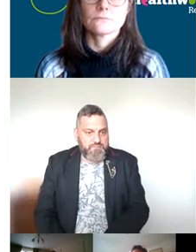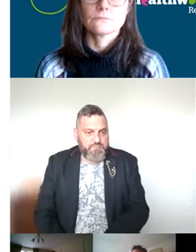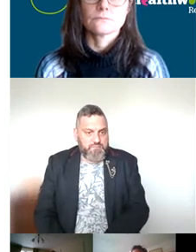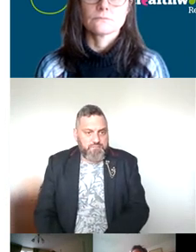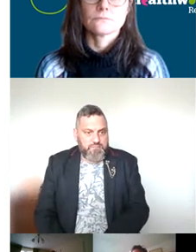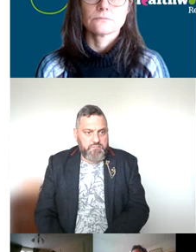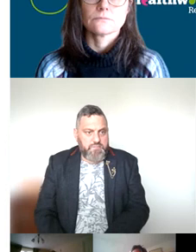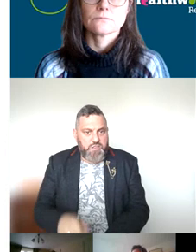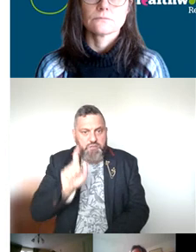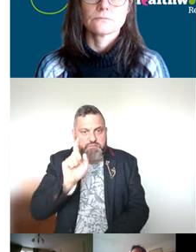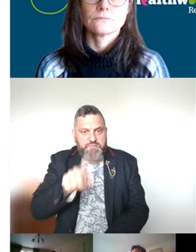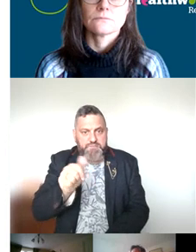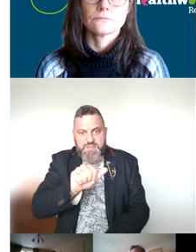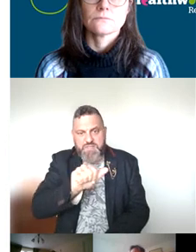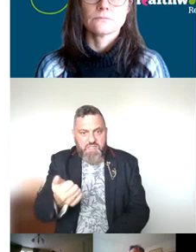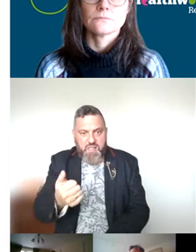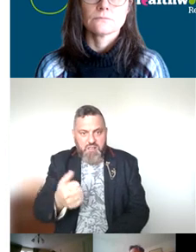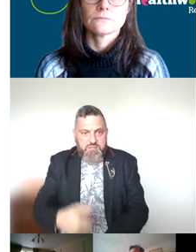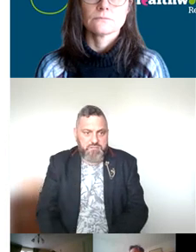Let's flick on to the next page.